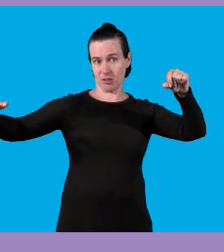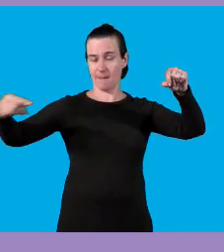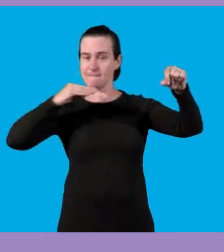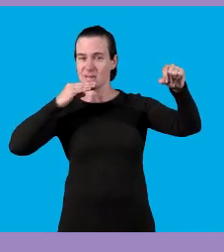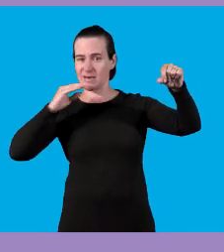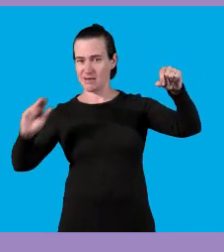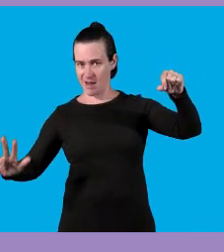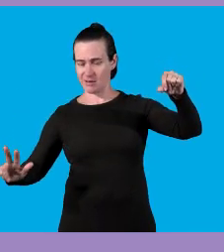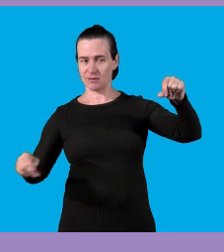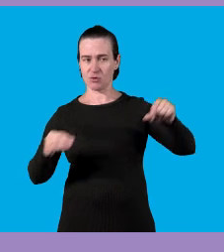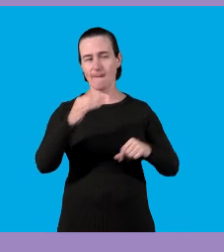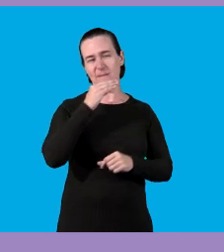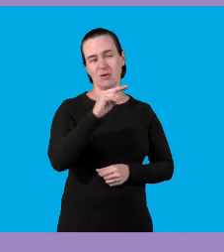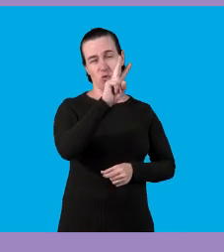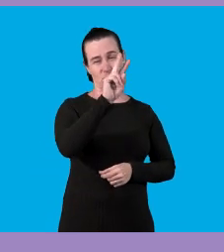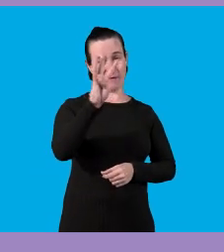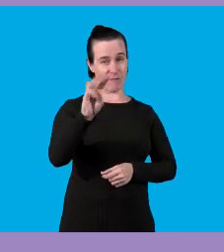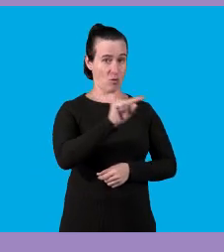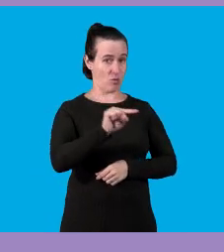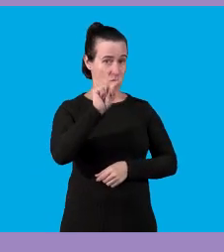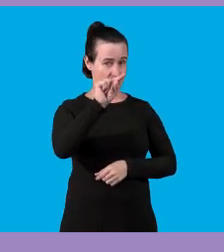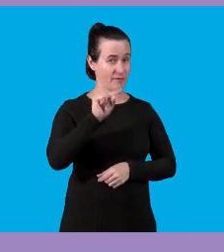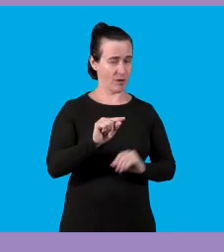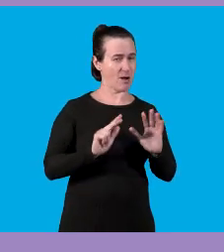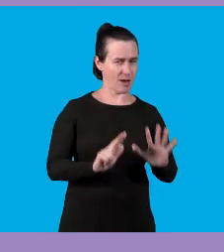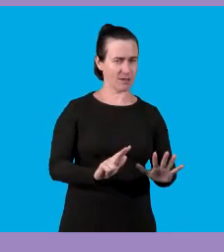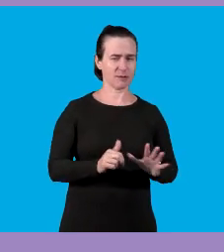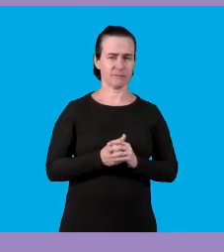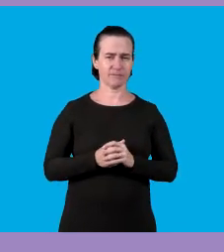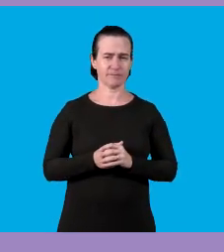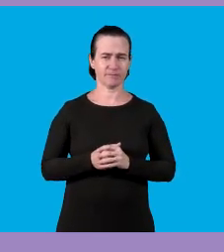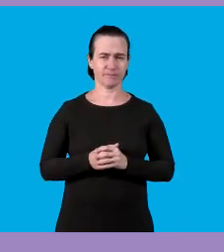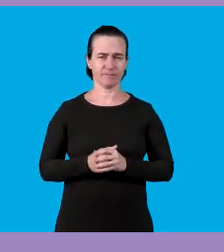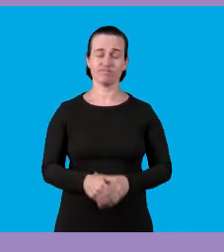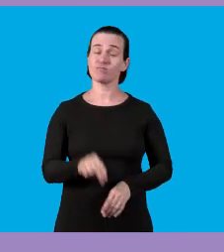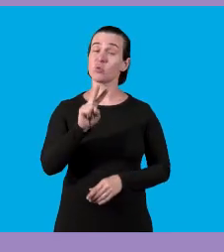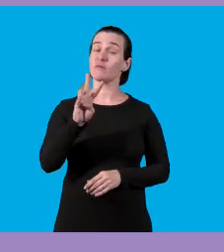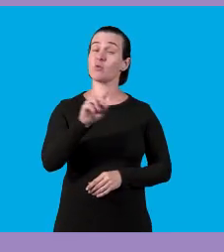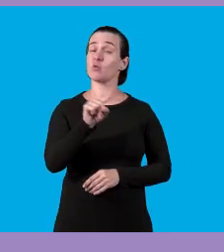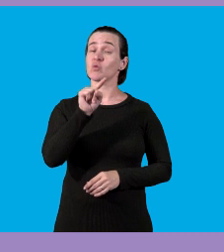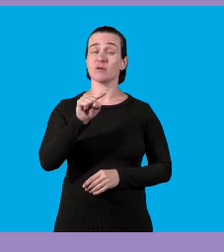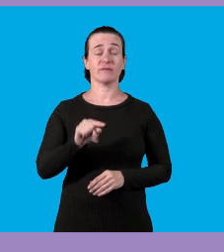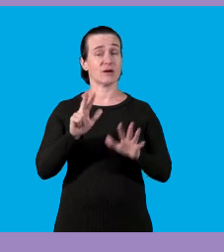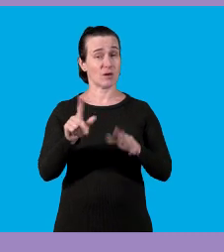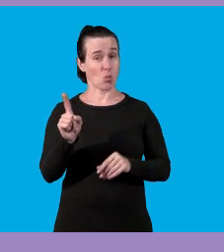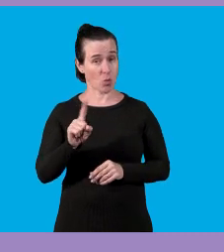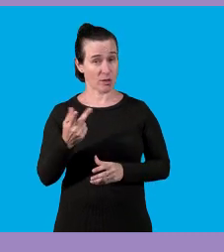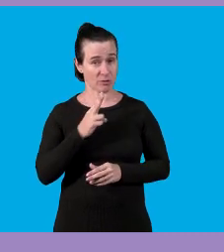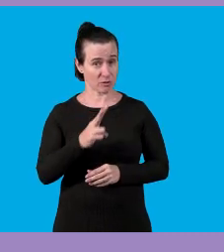AC being 24, FG being 8, 24 divided by 8, I get